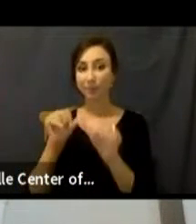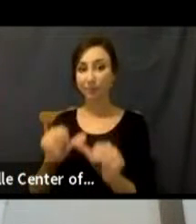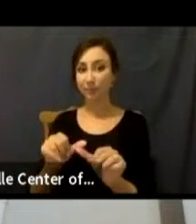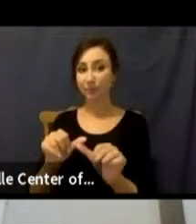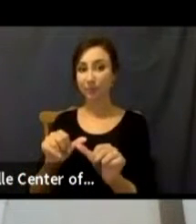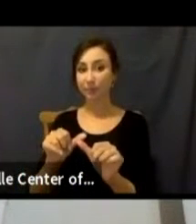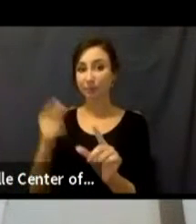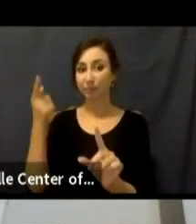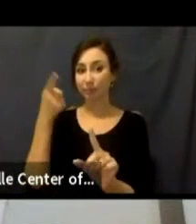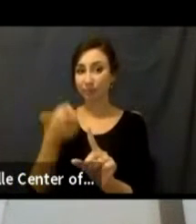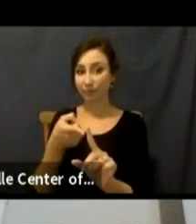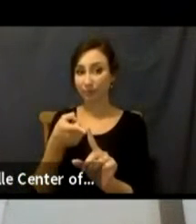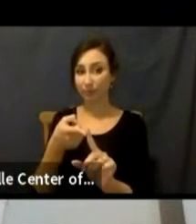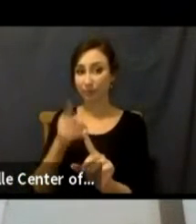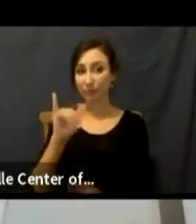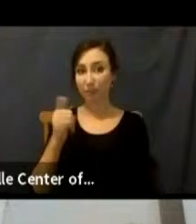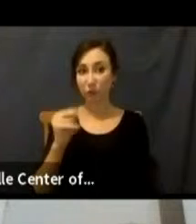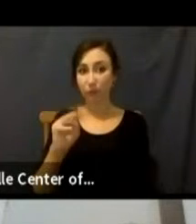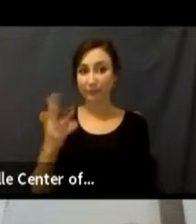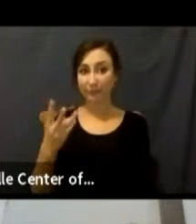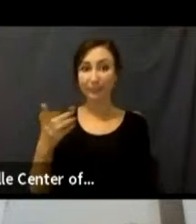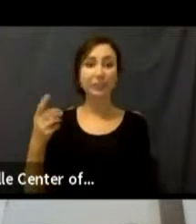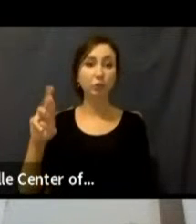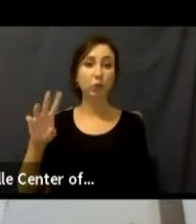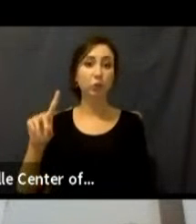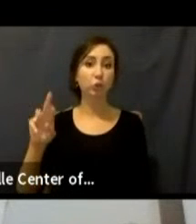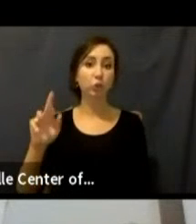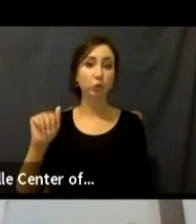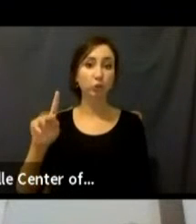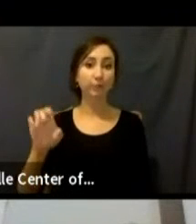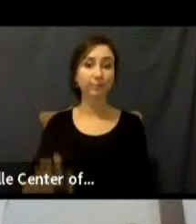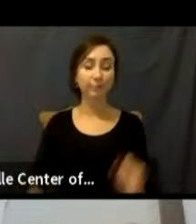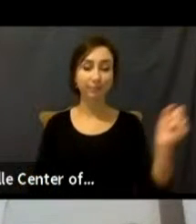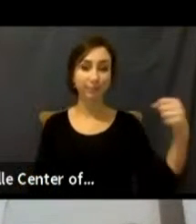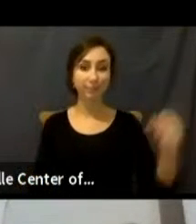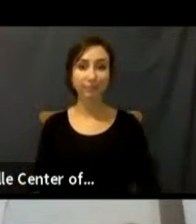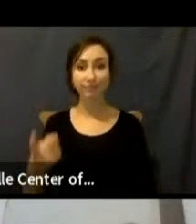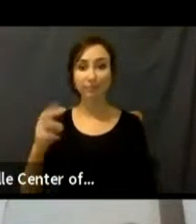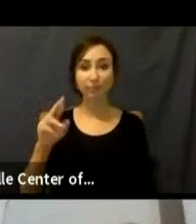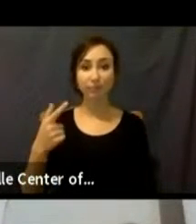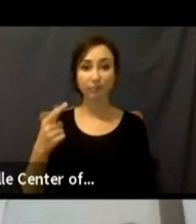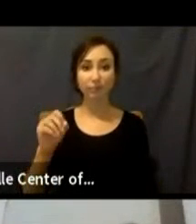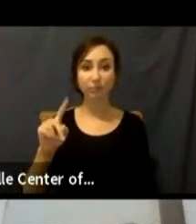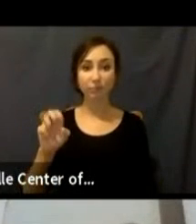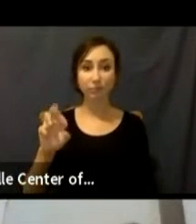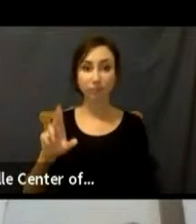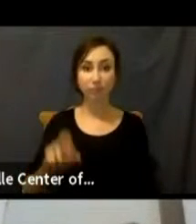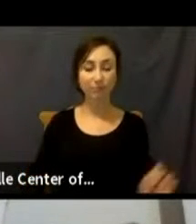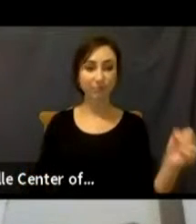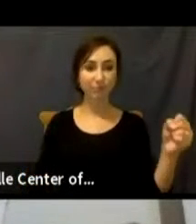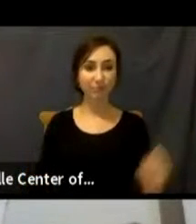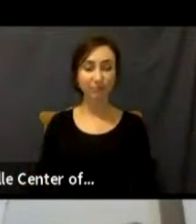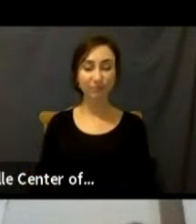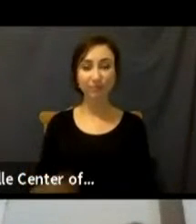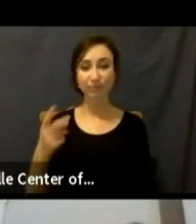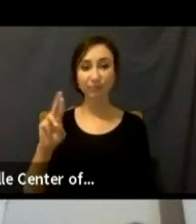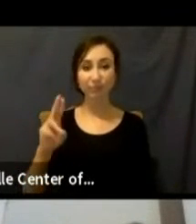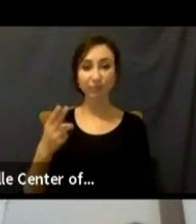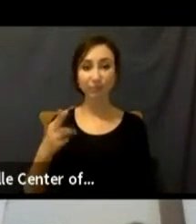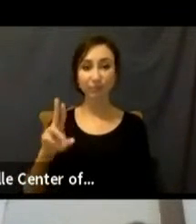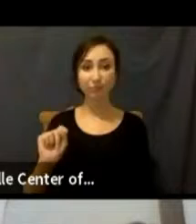6th. Dr. Drake? Yes. Dr. Gocher? Yes. Dr.